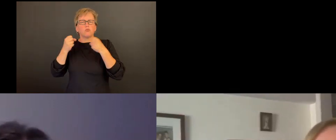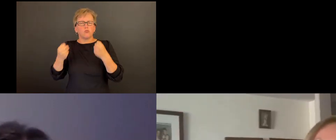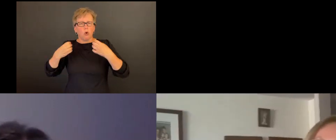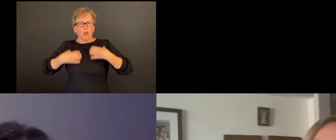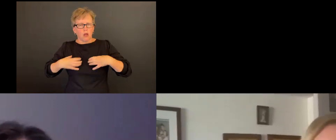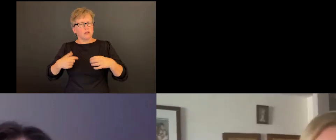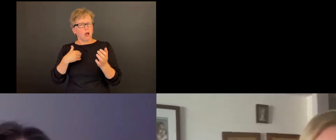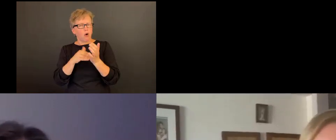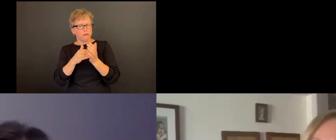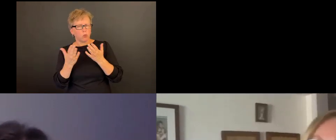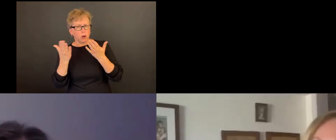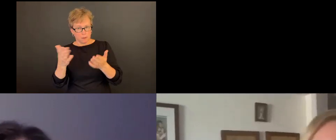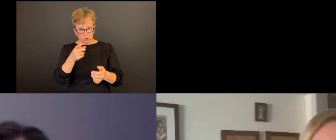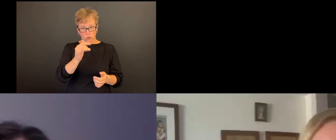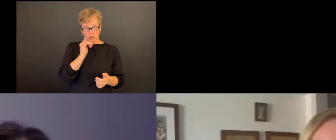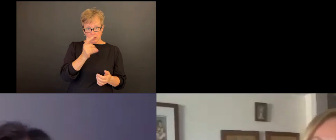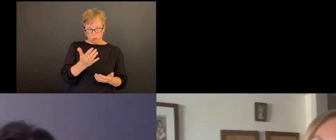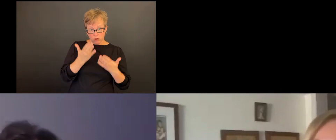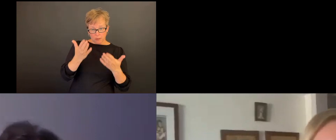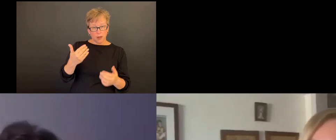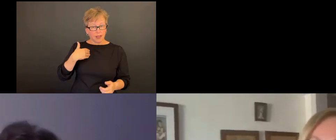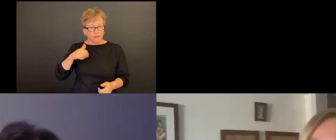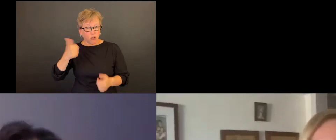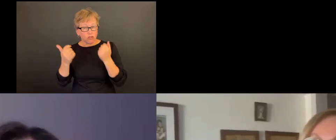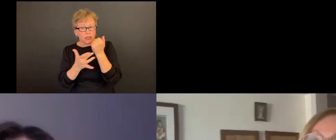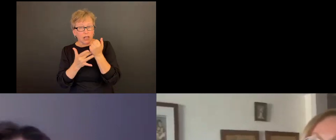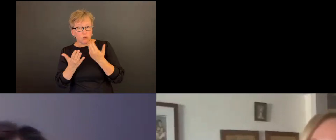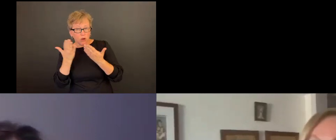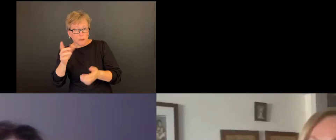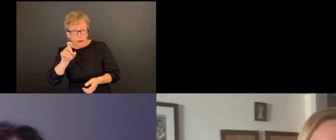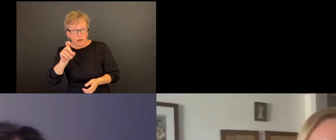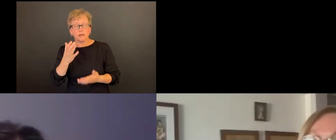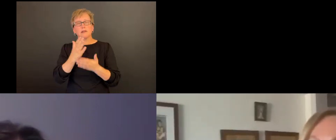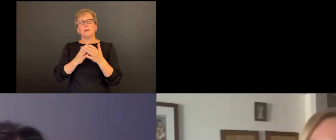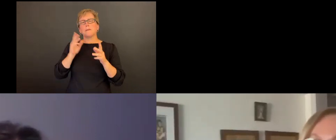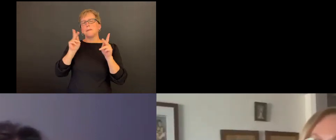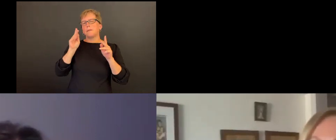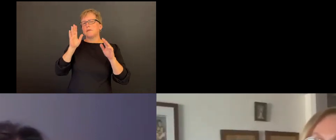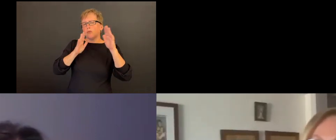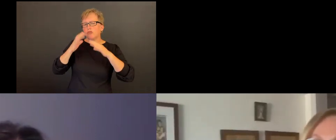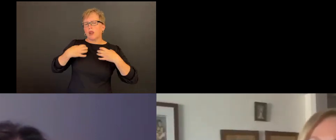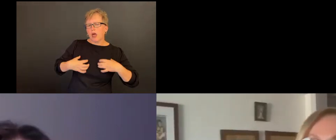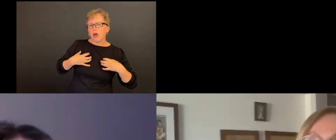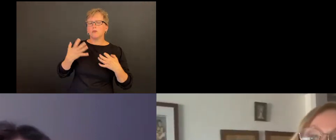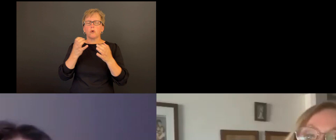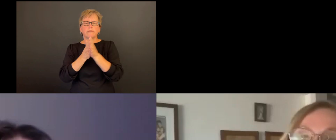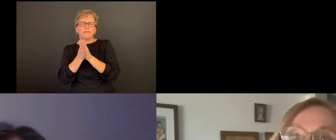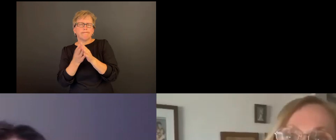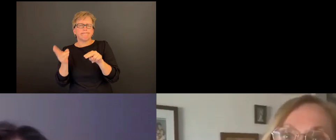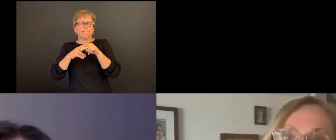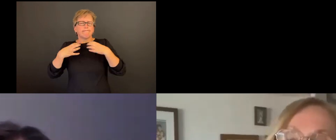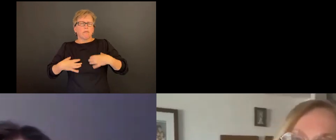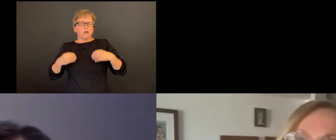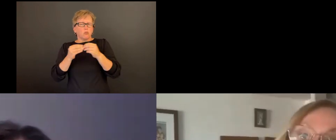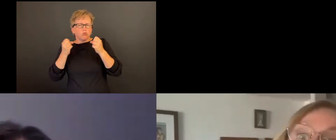help strengthen lungs? Because I recommend that a lot. There might be other things you might recommend, because people